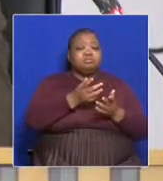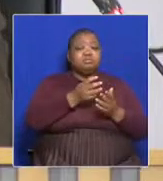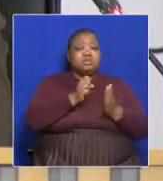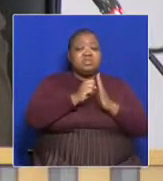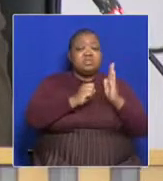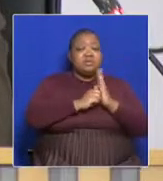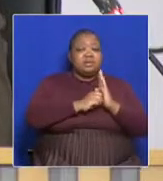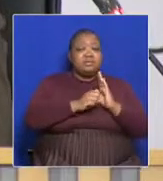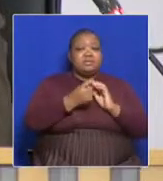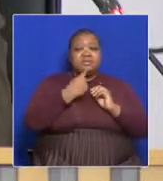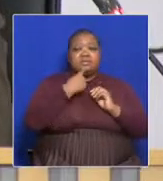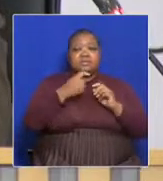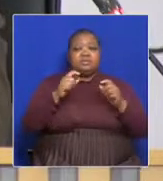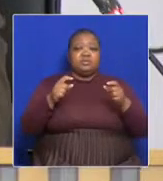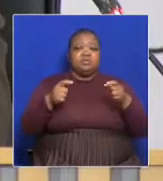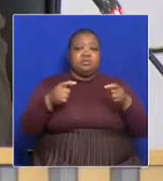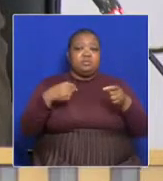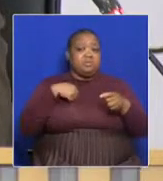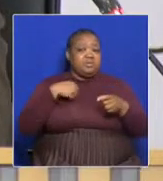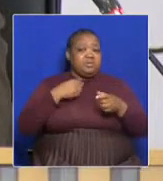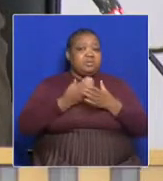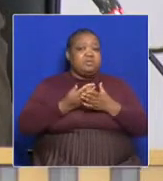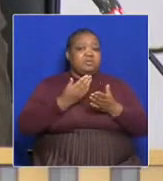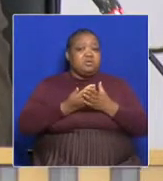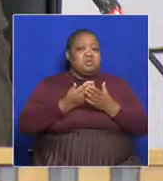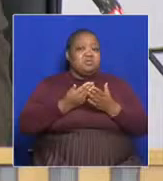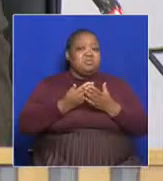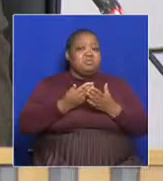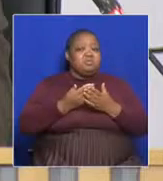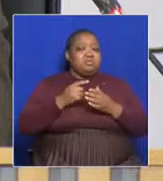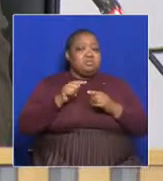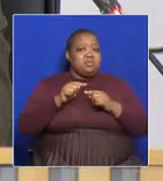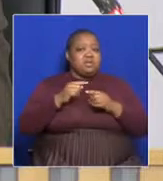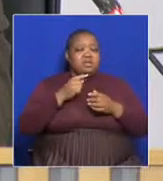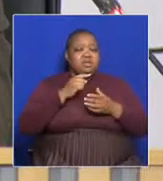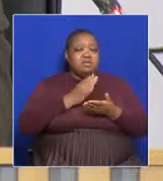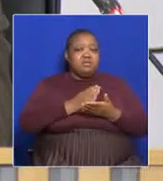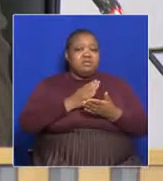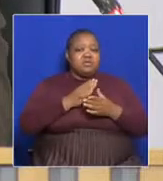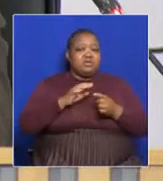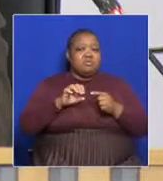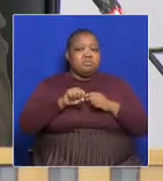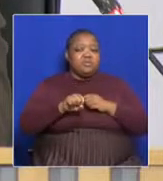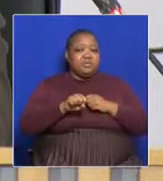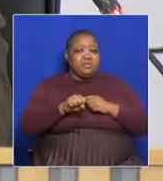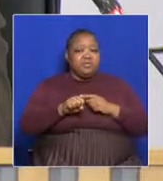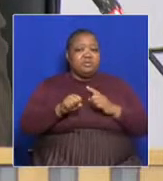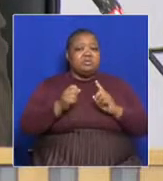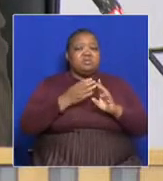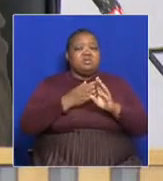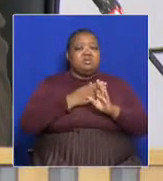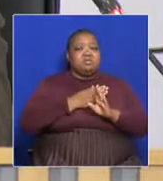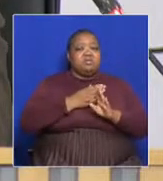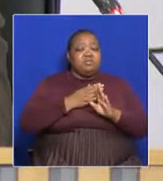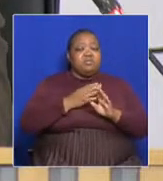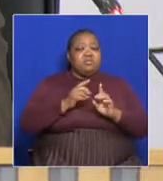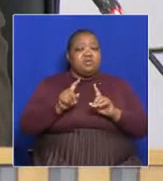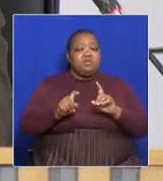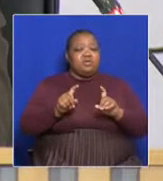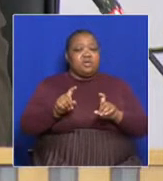will allow me to get to the bottom of this, and I will furnish together with that previous request of yours, Commissioner